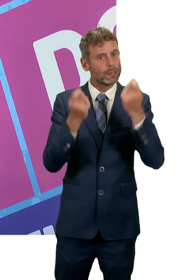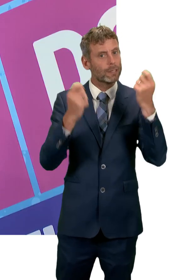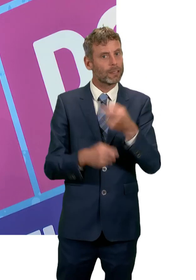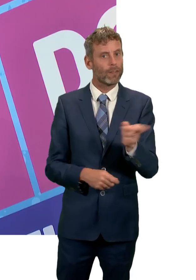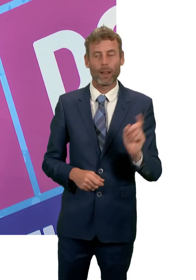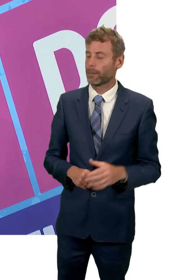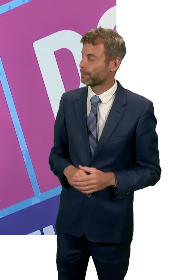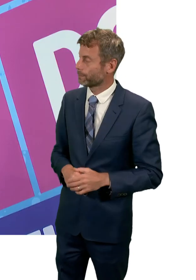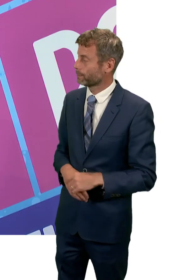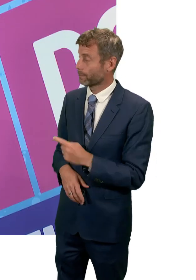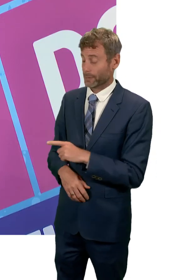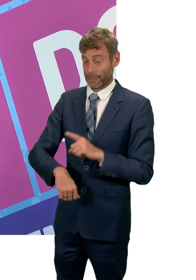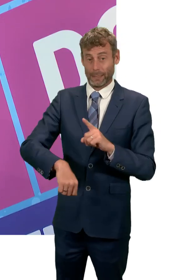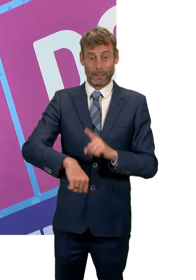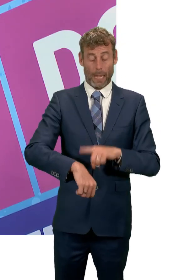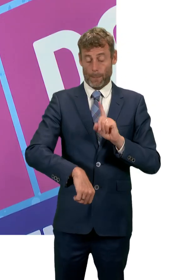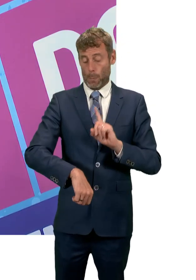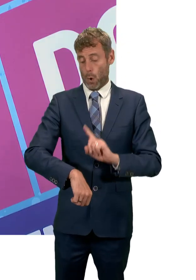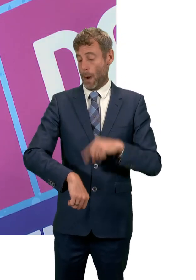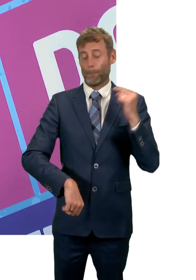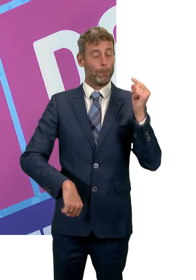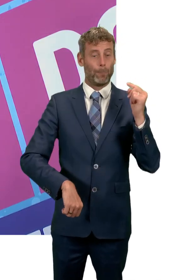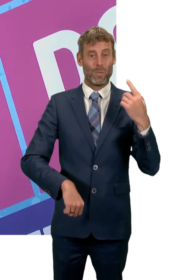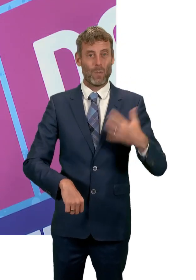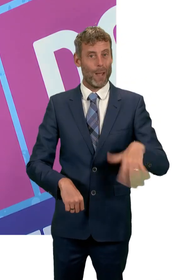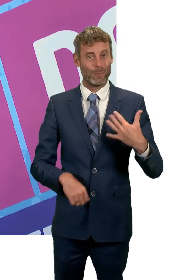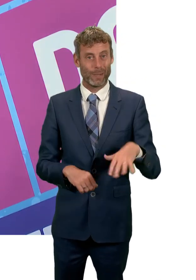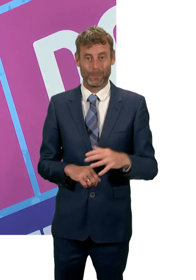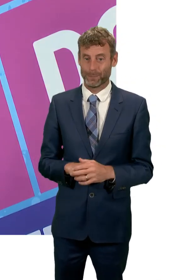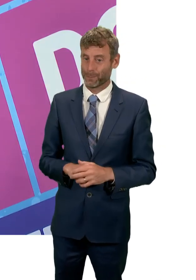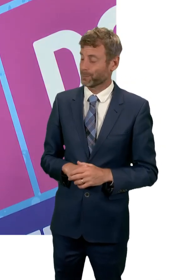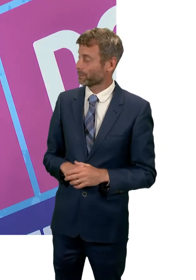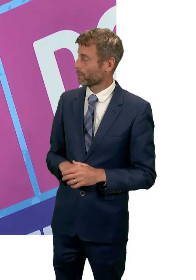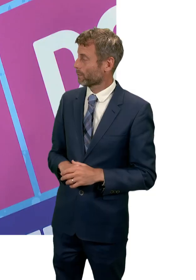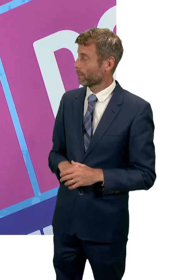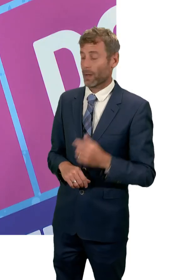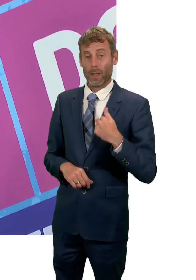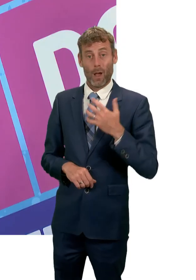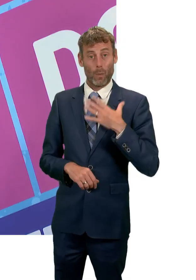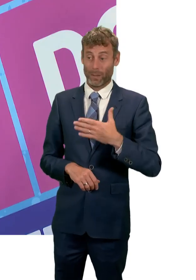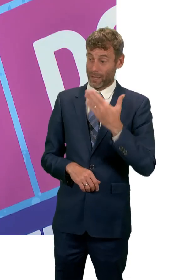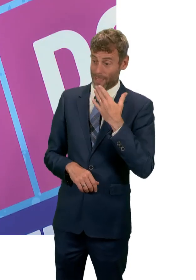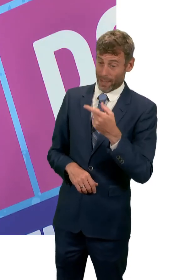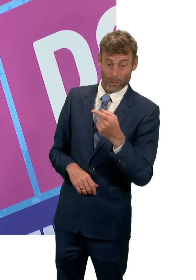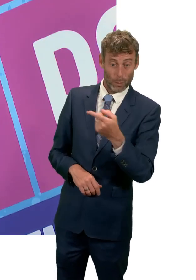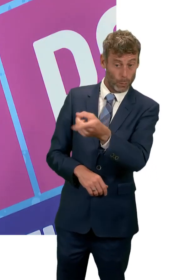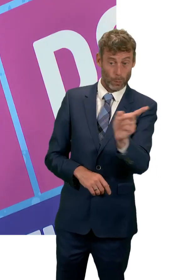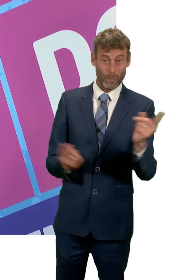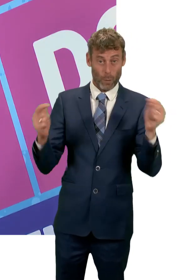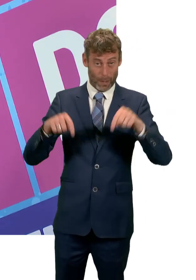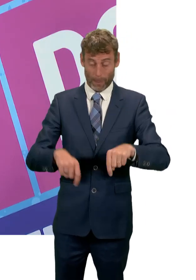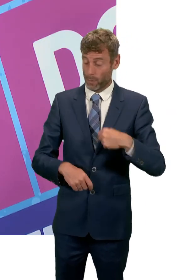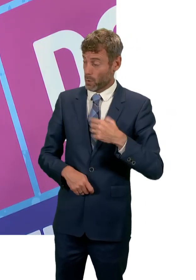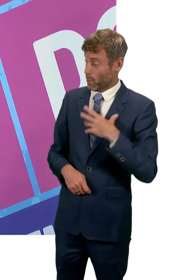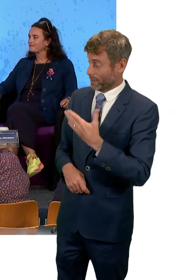you. Wow, see, the time goes so fast, doesn't it? So I want to thank everybody for coming. I want to thank